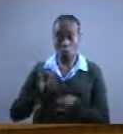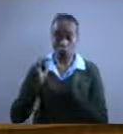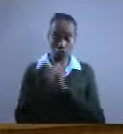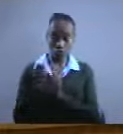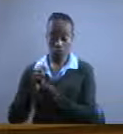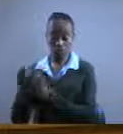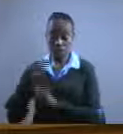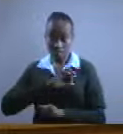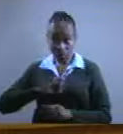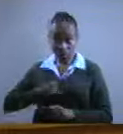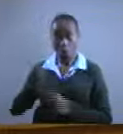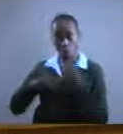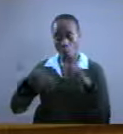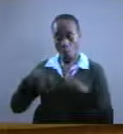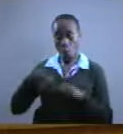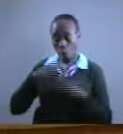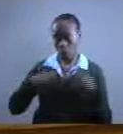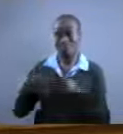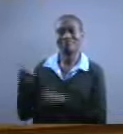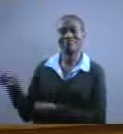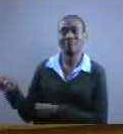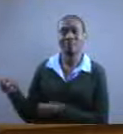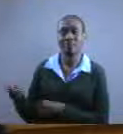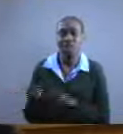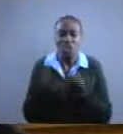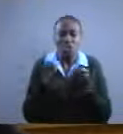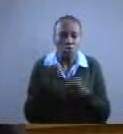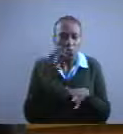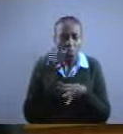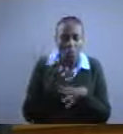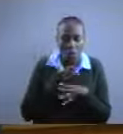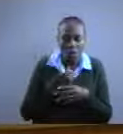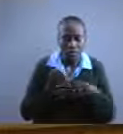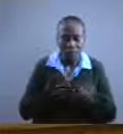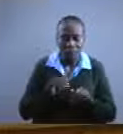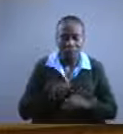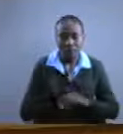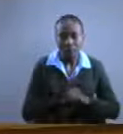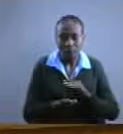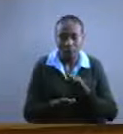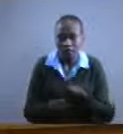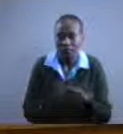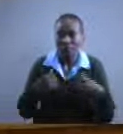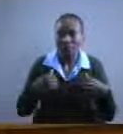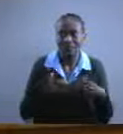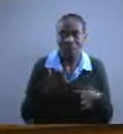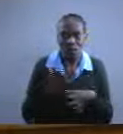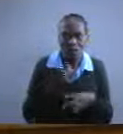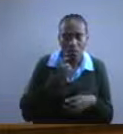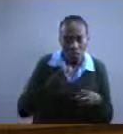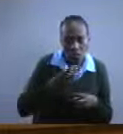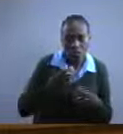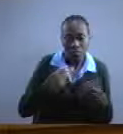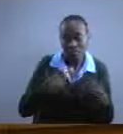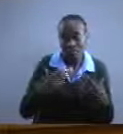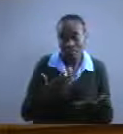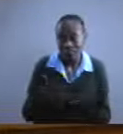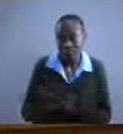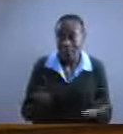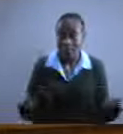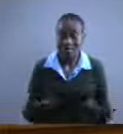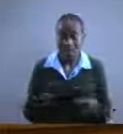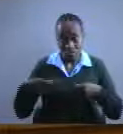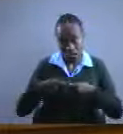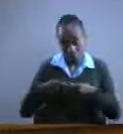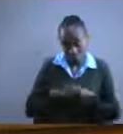about. Some new jobs created for entry-level and part-time workers in sectors without wage determinations will no longer be